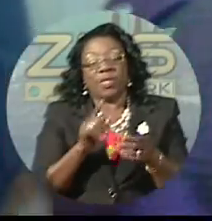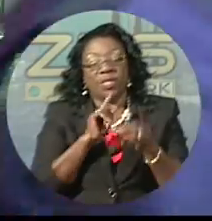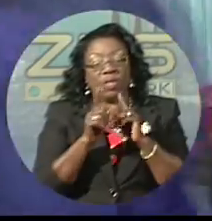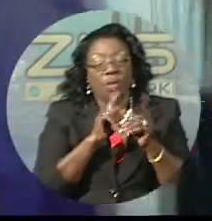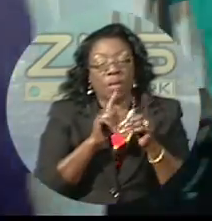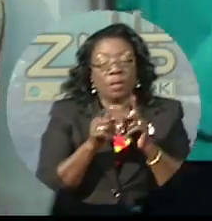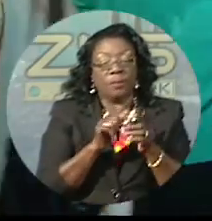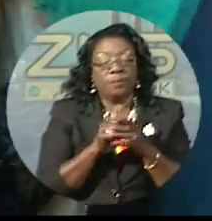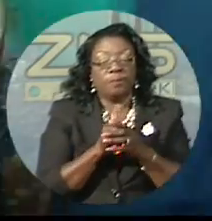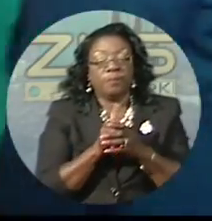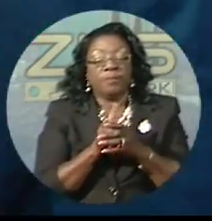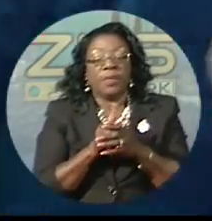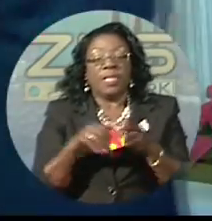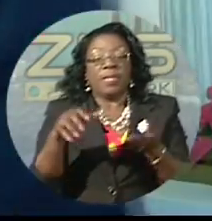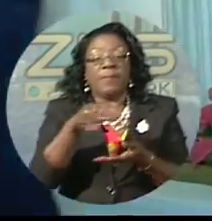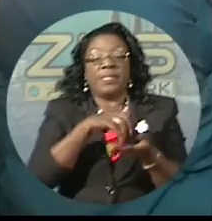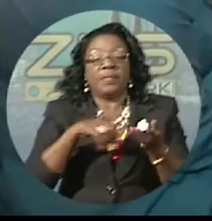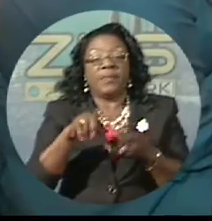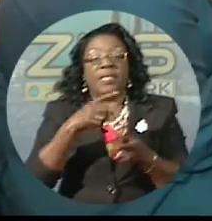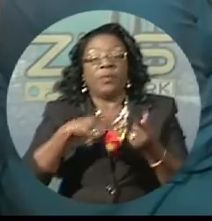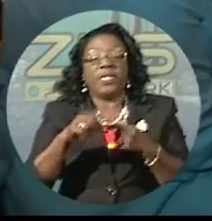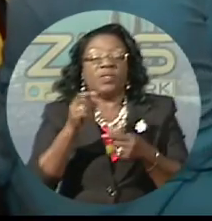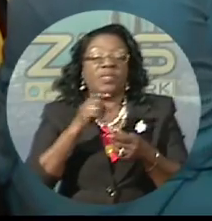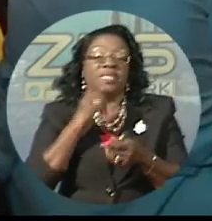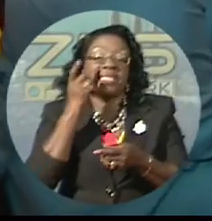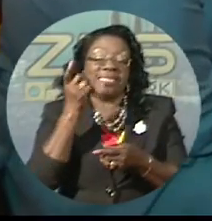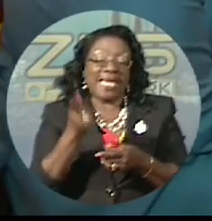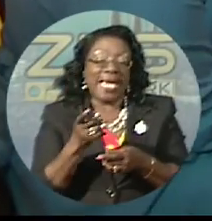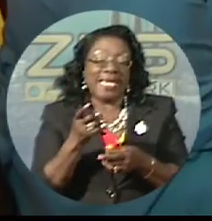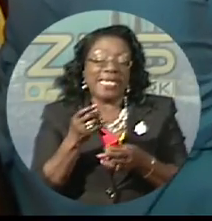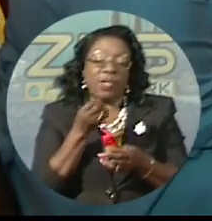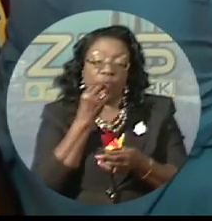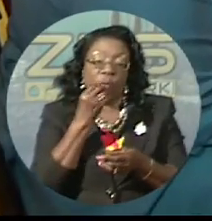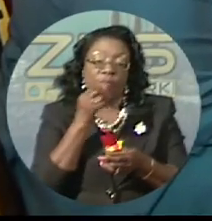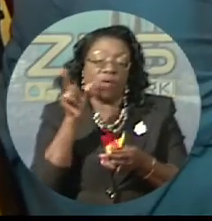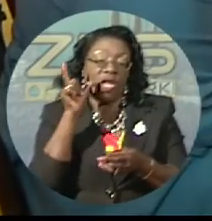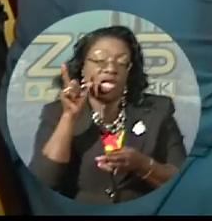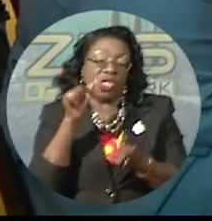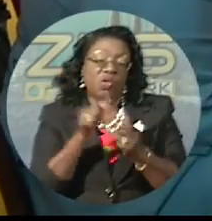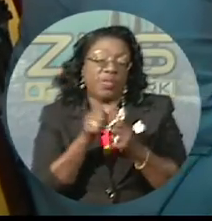proceeded from the mix and mingle area to the dining room for lunch with the Governor General.